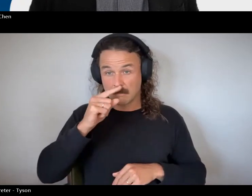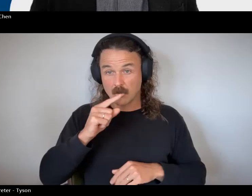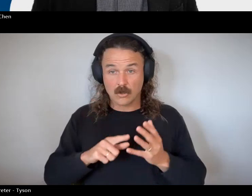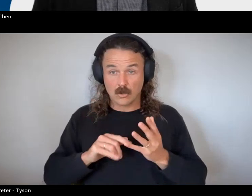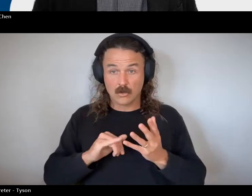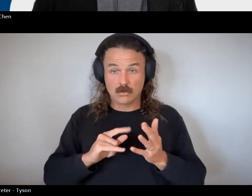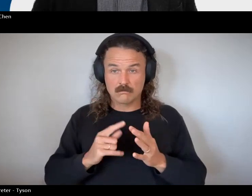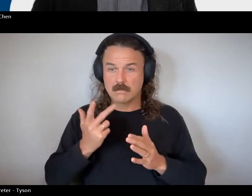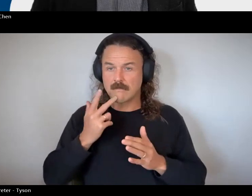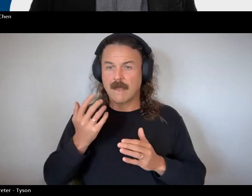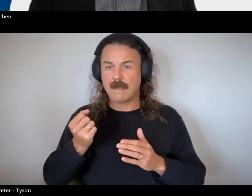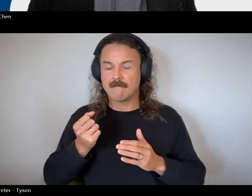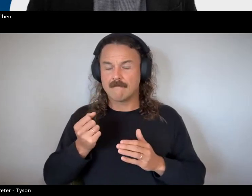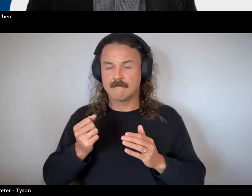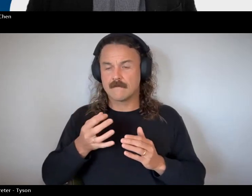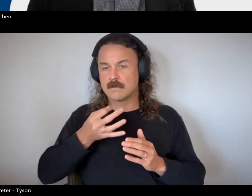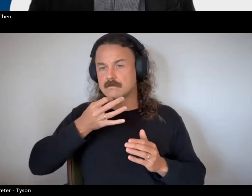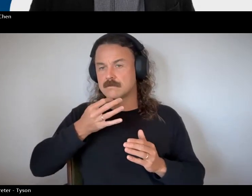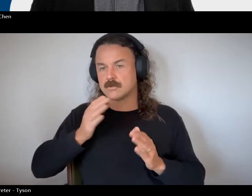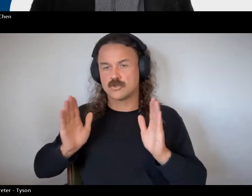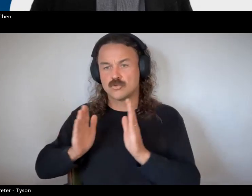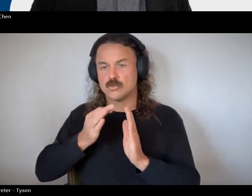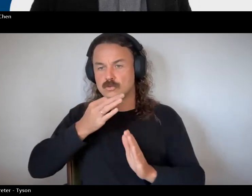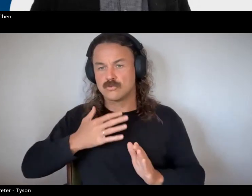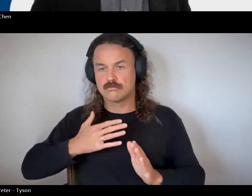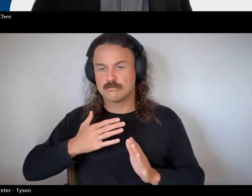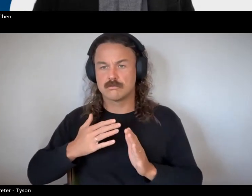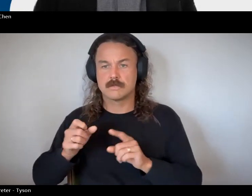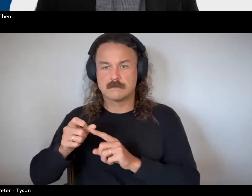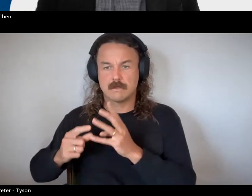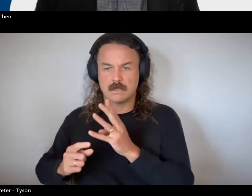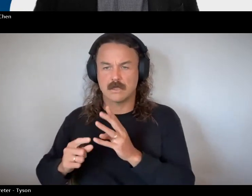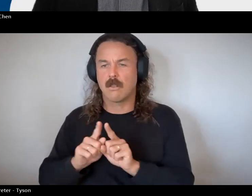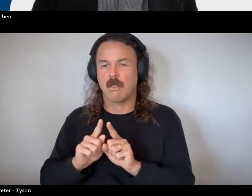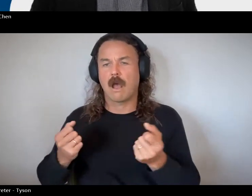might, have had an accident and are recovering.